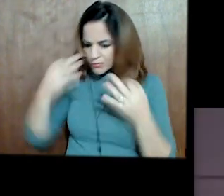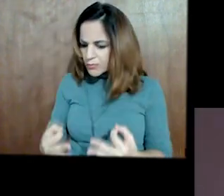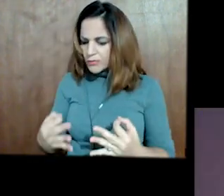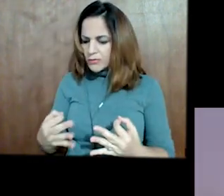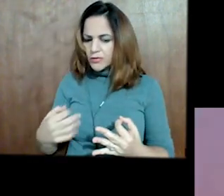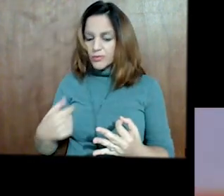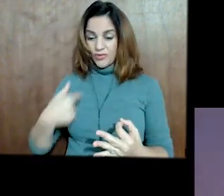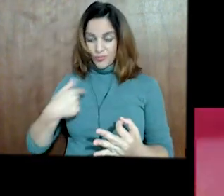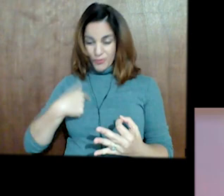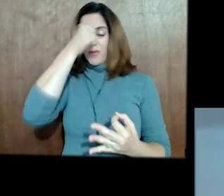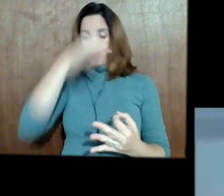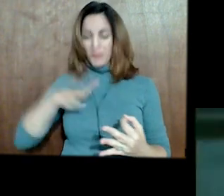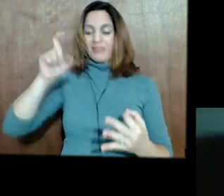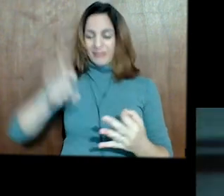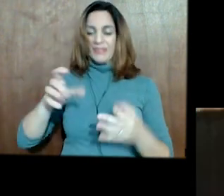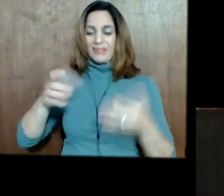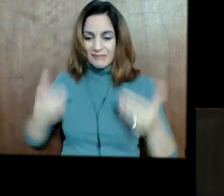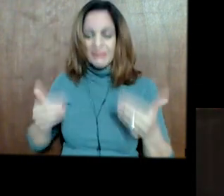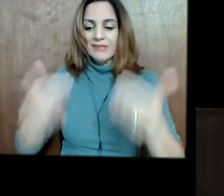To myself.